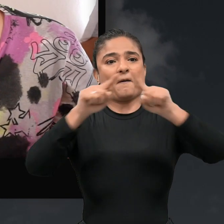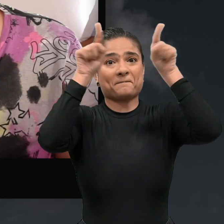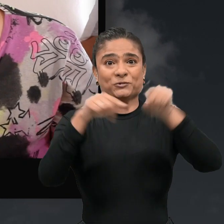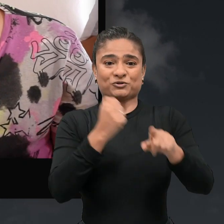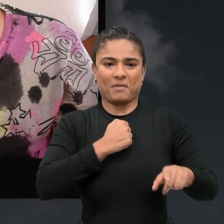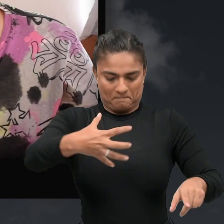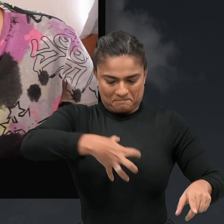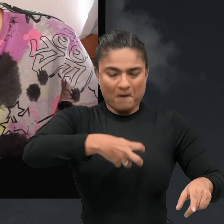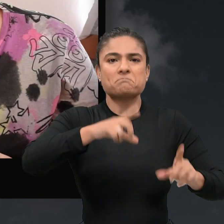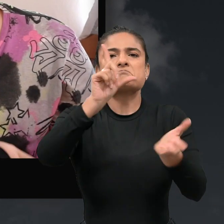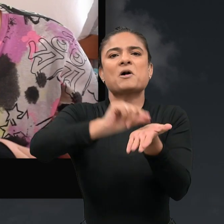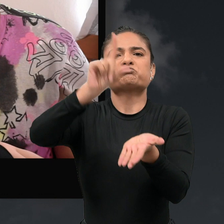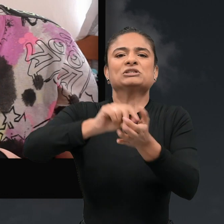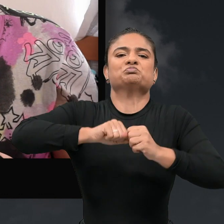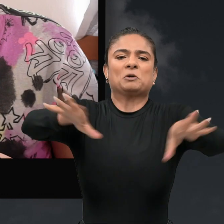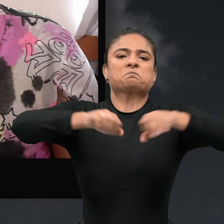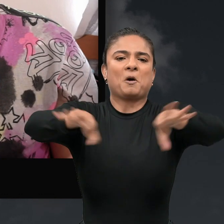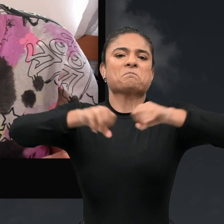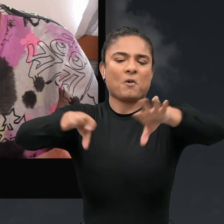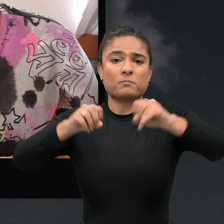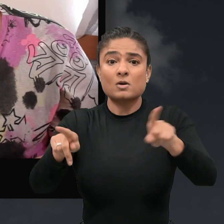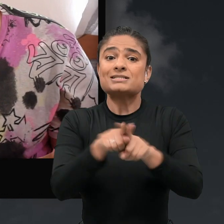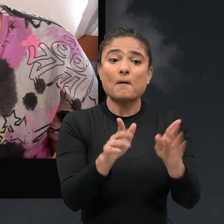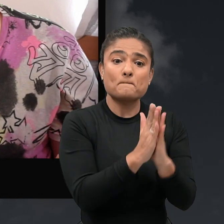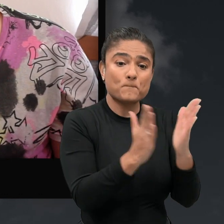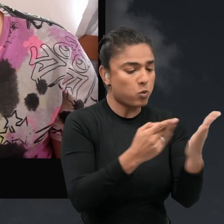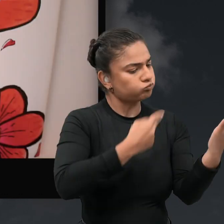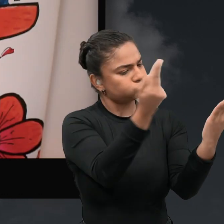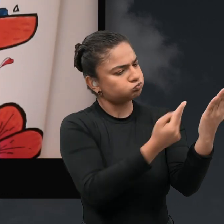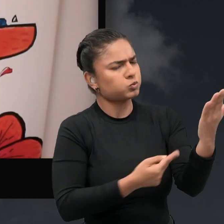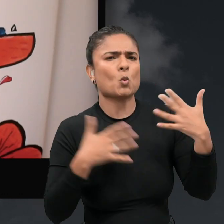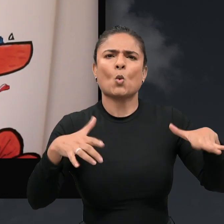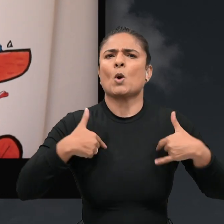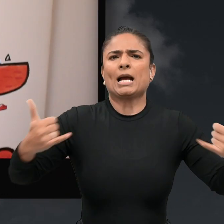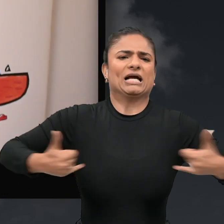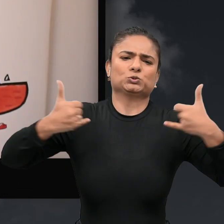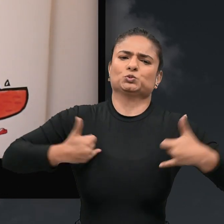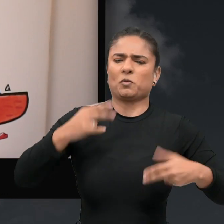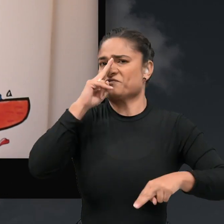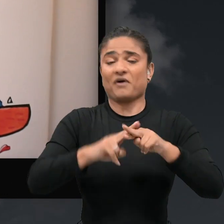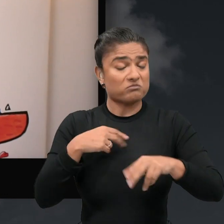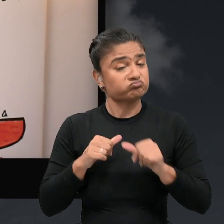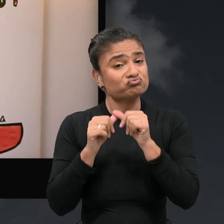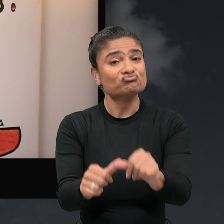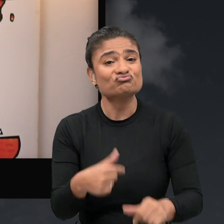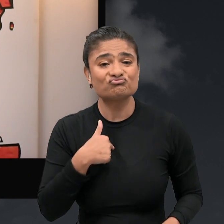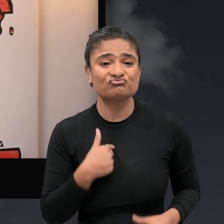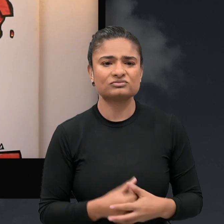coming up with more designs, and I started doing drawings more on a regular basis, and I had tons of fun with it, and I still